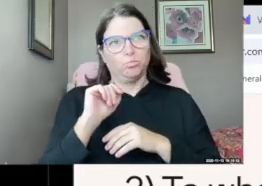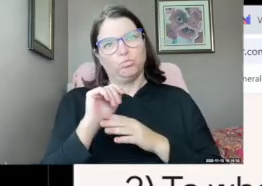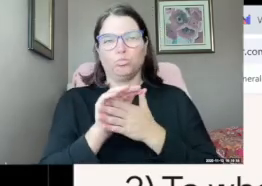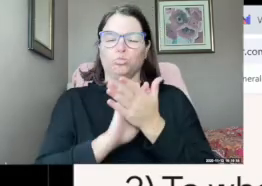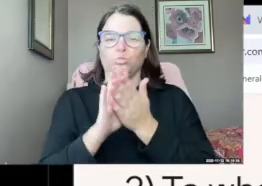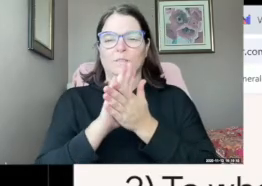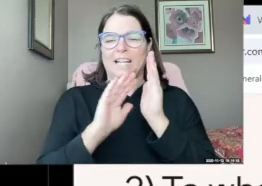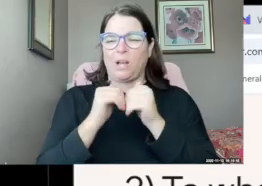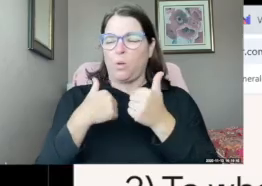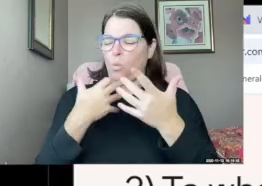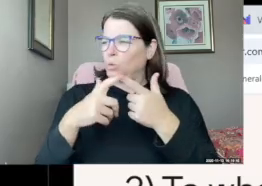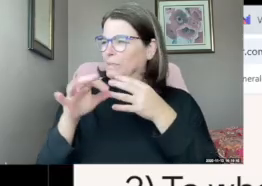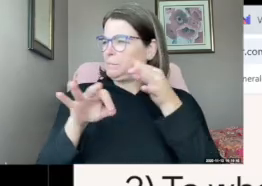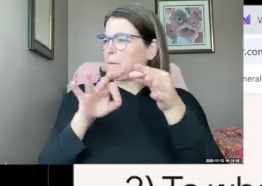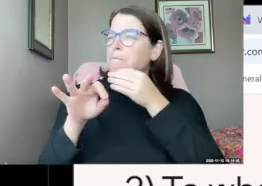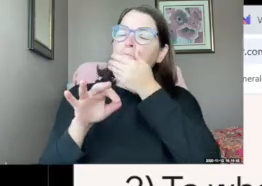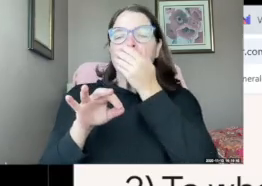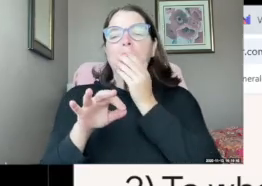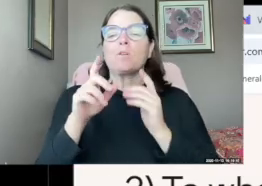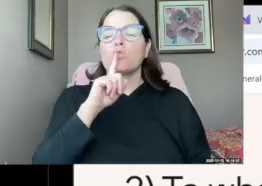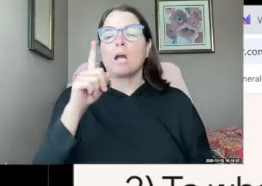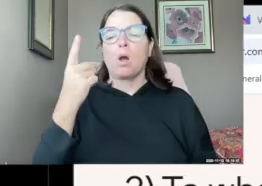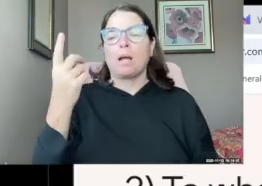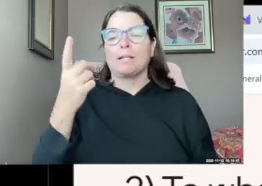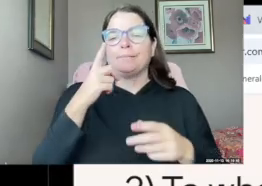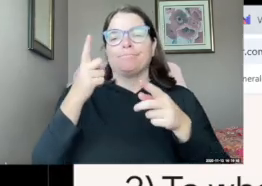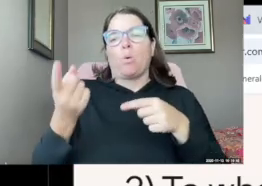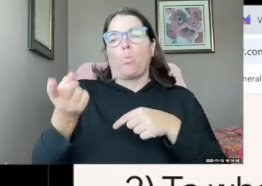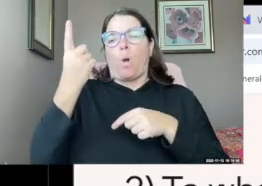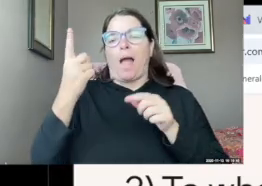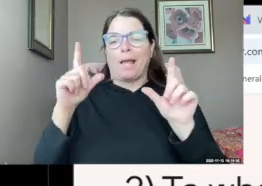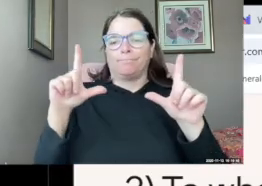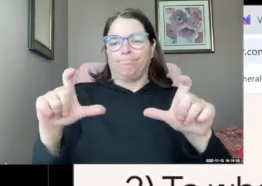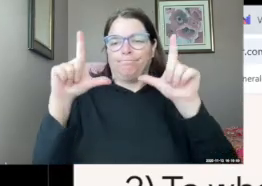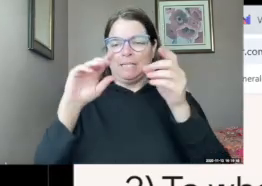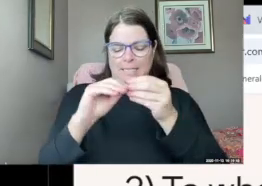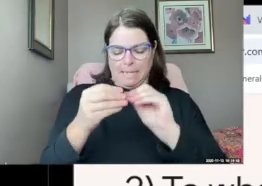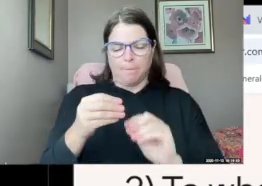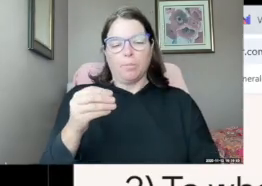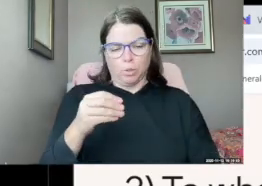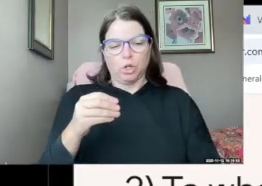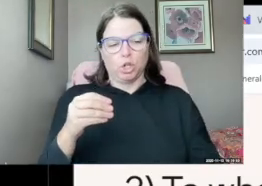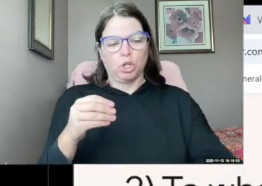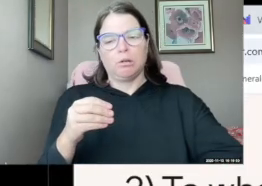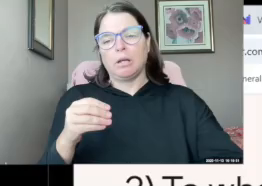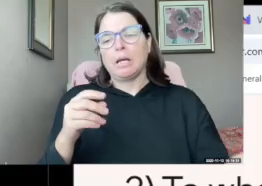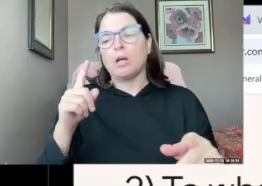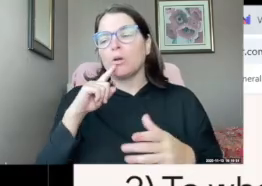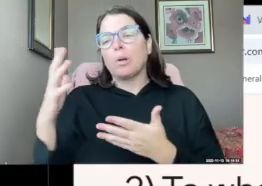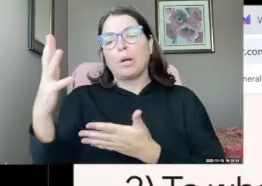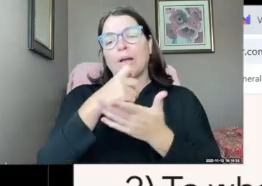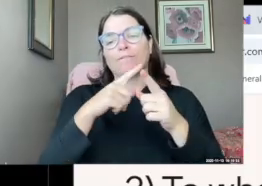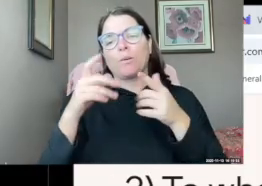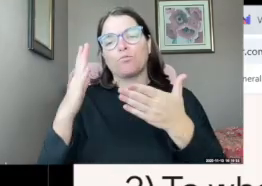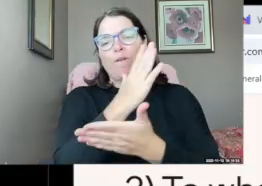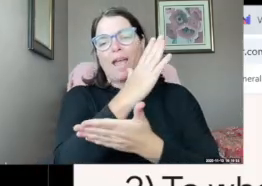of a deviation, or how to explain it. They're a single snapshot number pulled